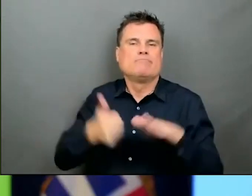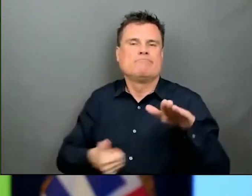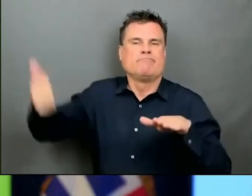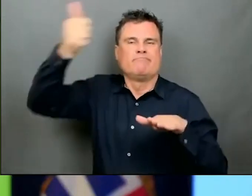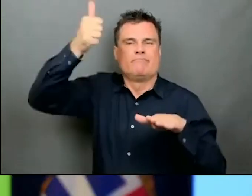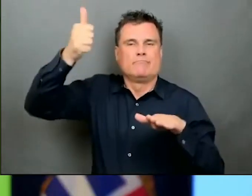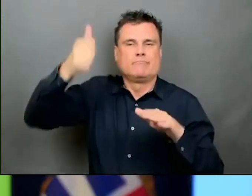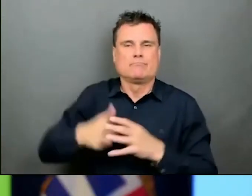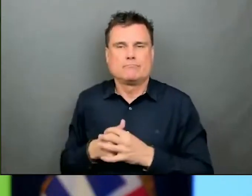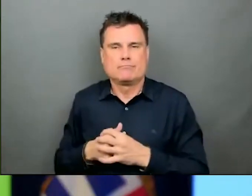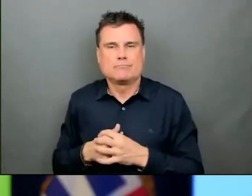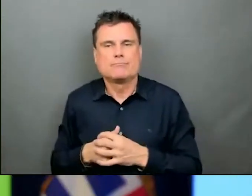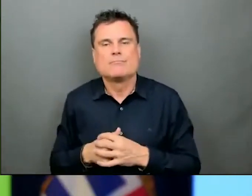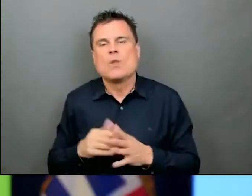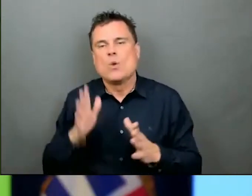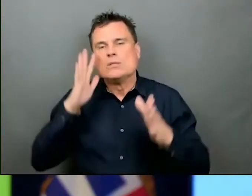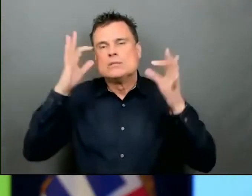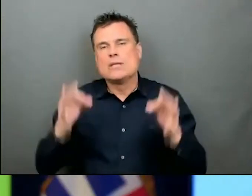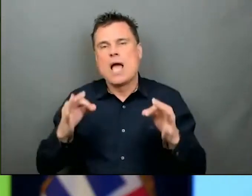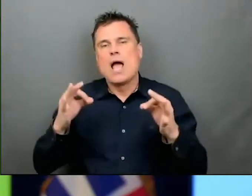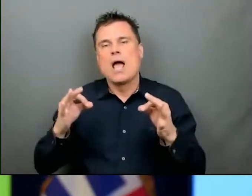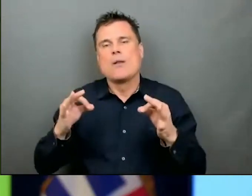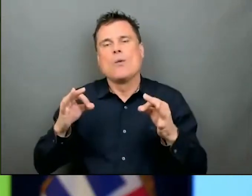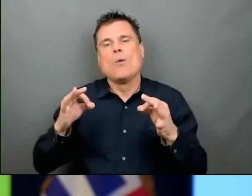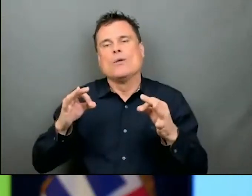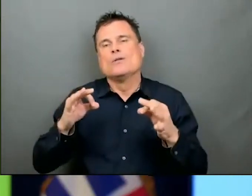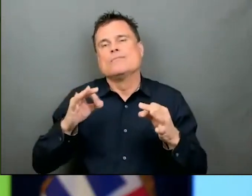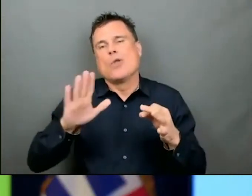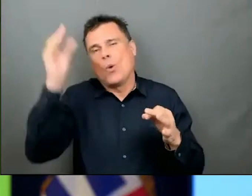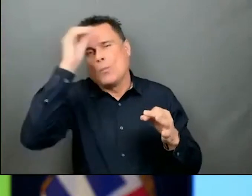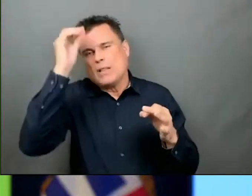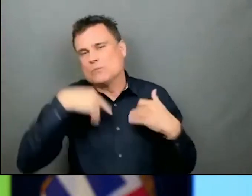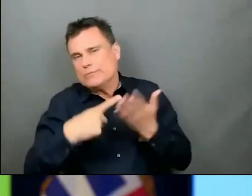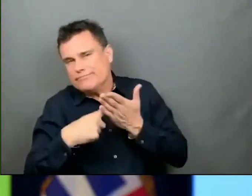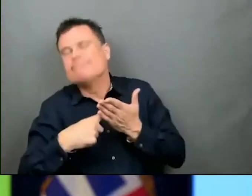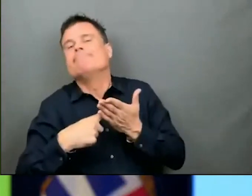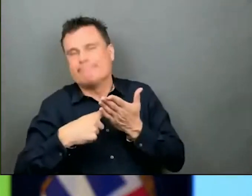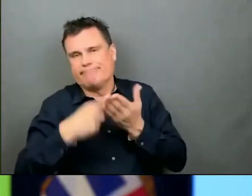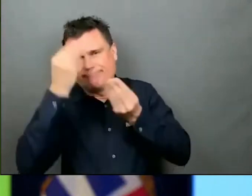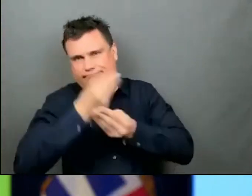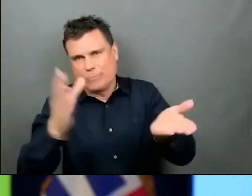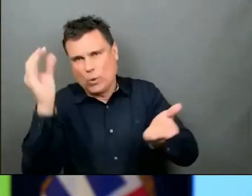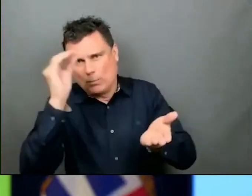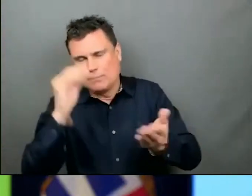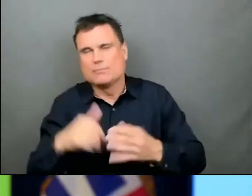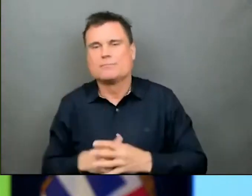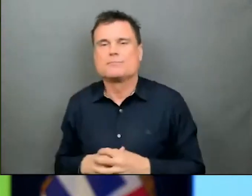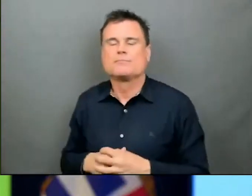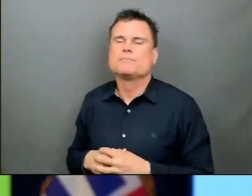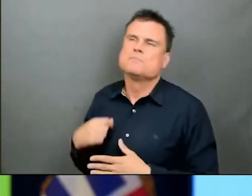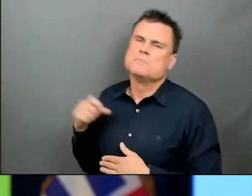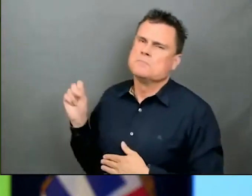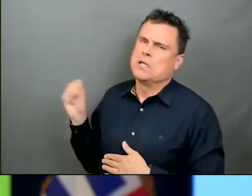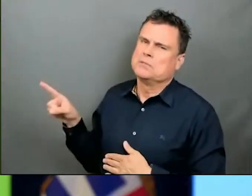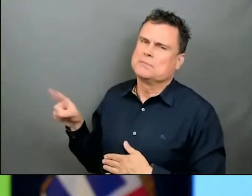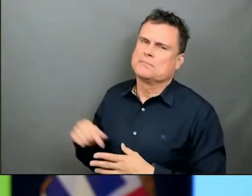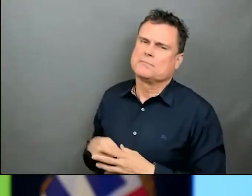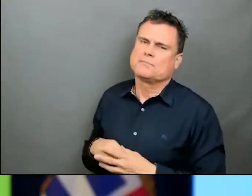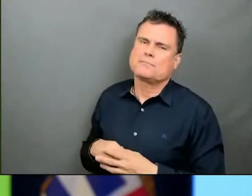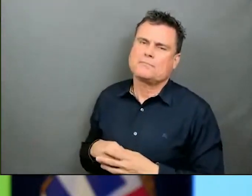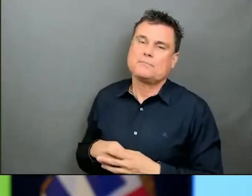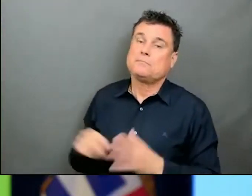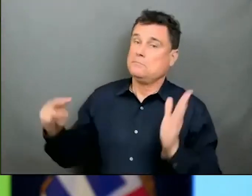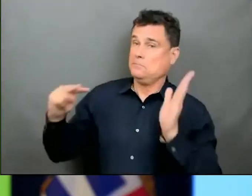Minister, is this an acknowledgement that you could not figure out a way to legitimately stop travel